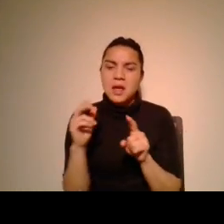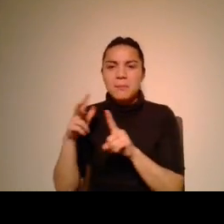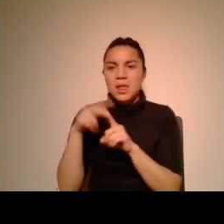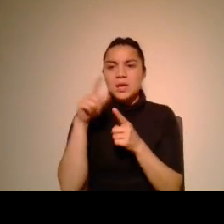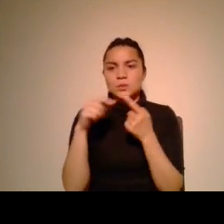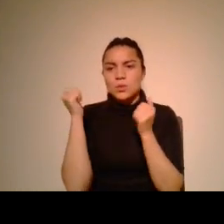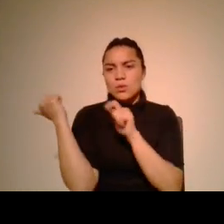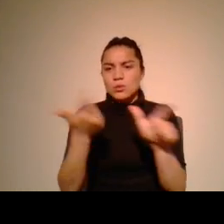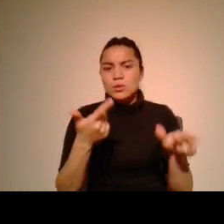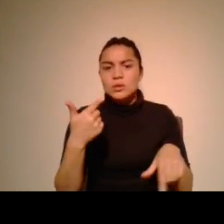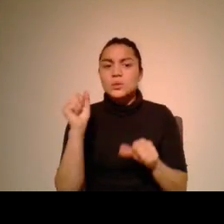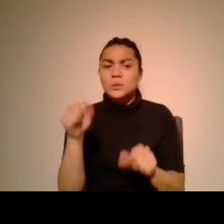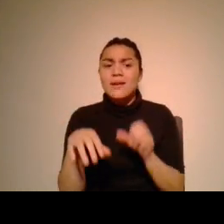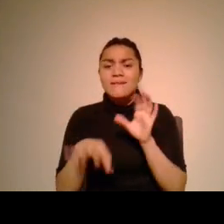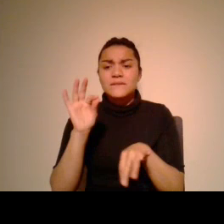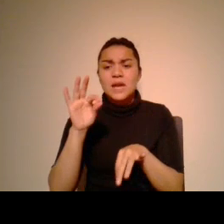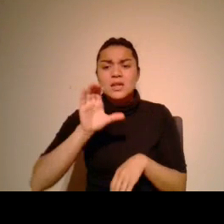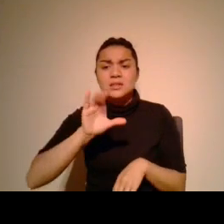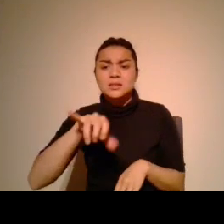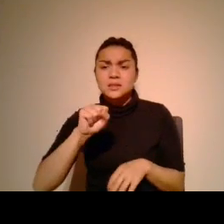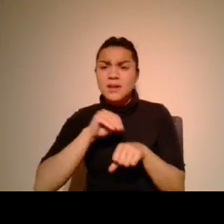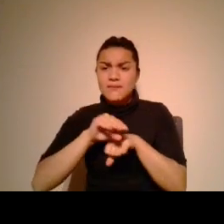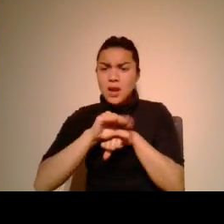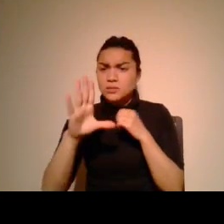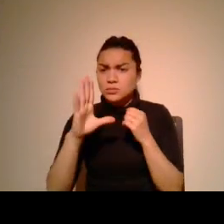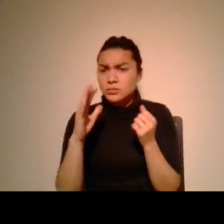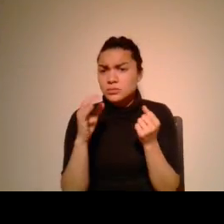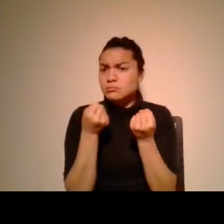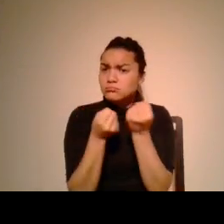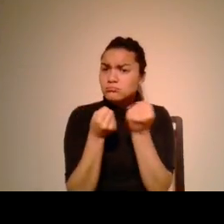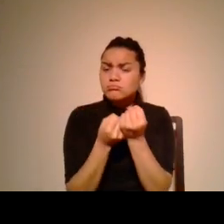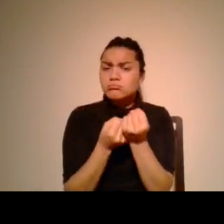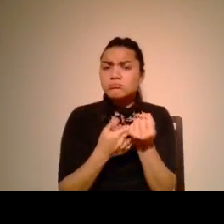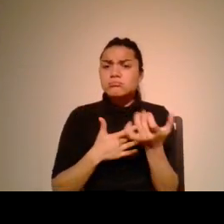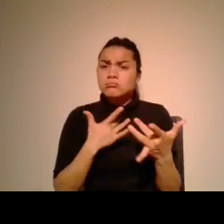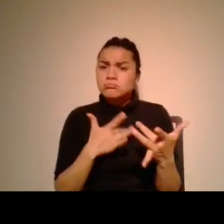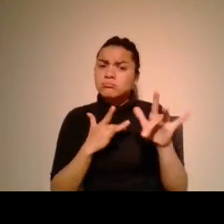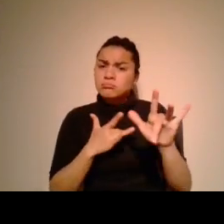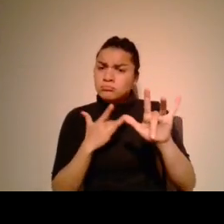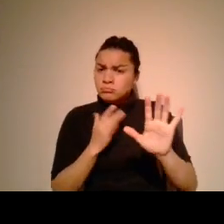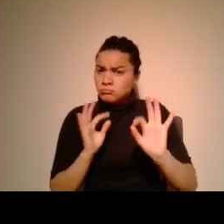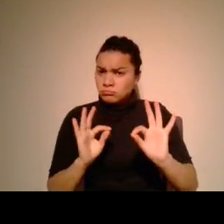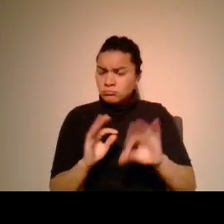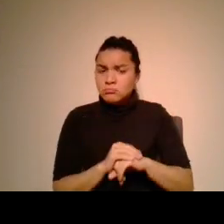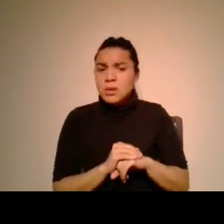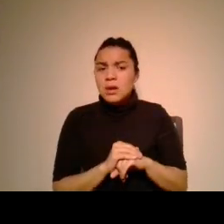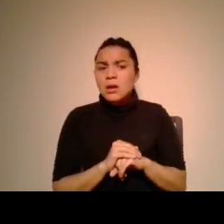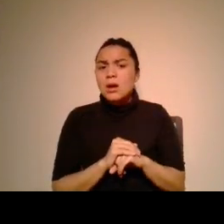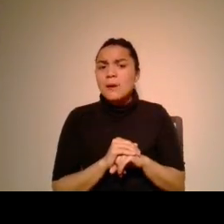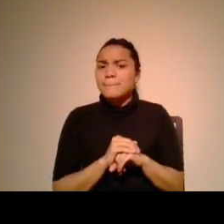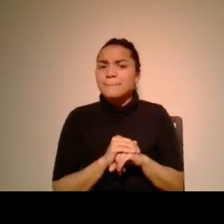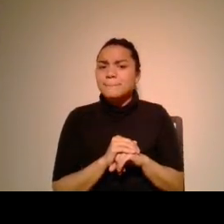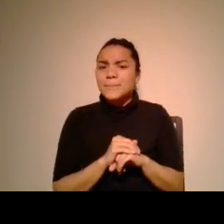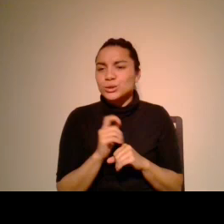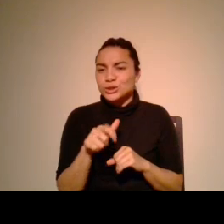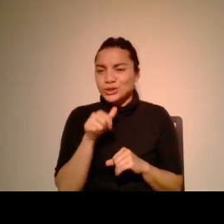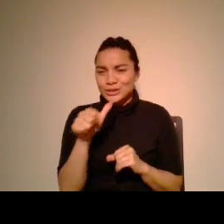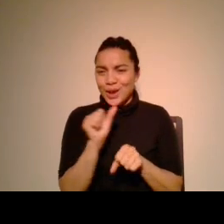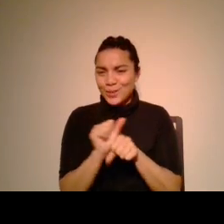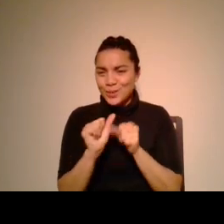can find cis advisors who can be empathetic and supportive. You should not work with advisors who are not empathetic